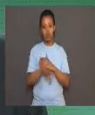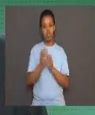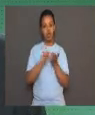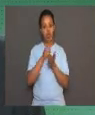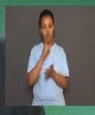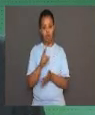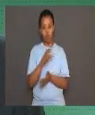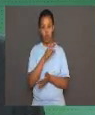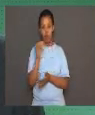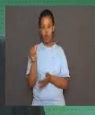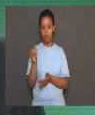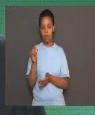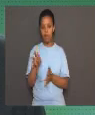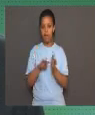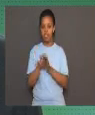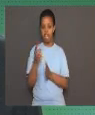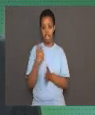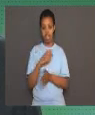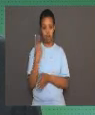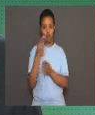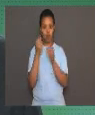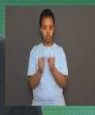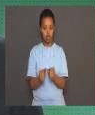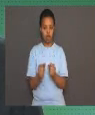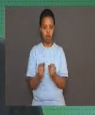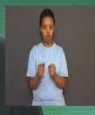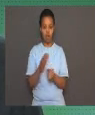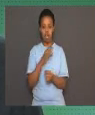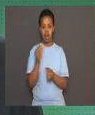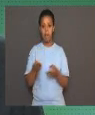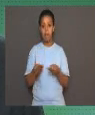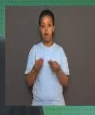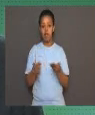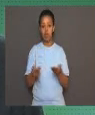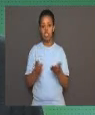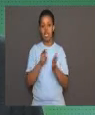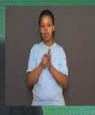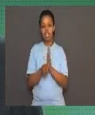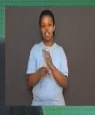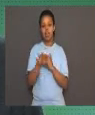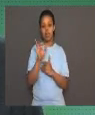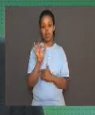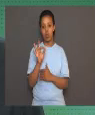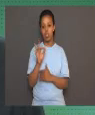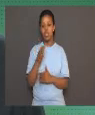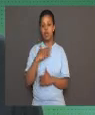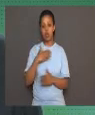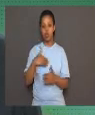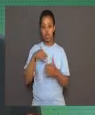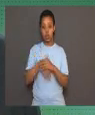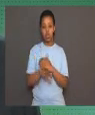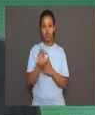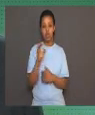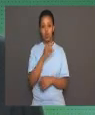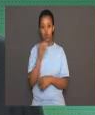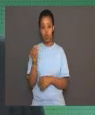Bacteria that are beneficial to us are found in the soil, inside our bodies, and